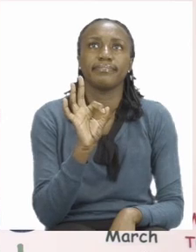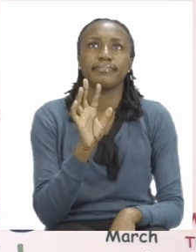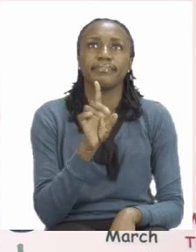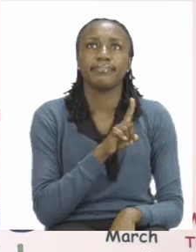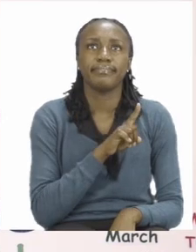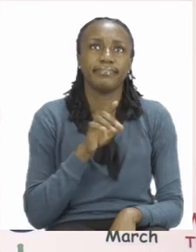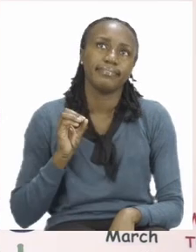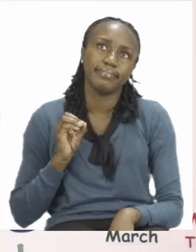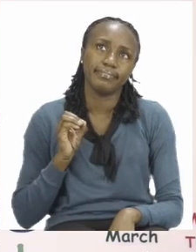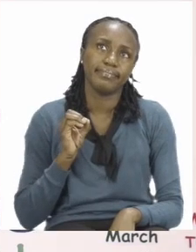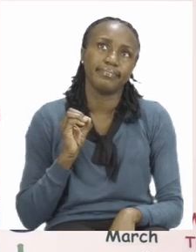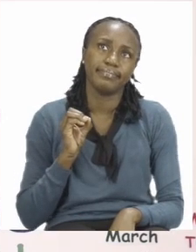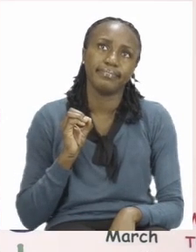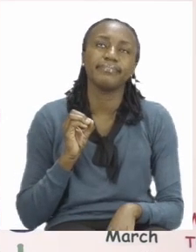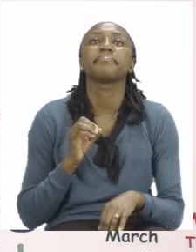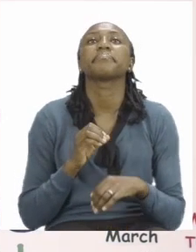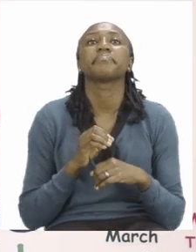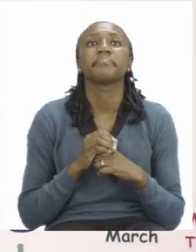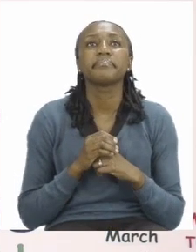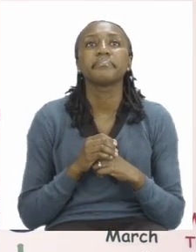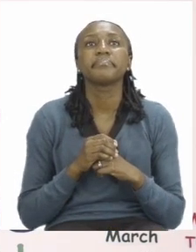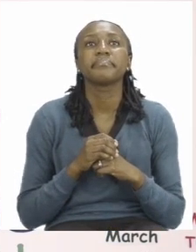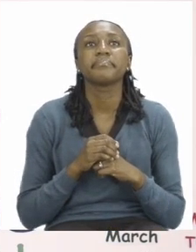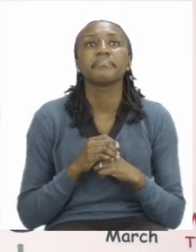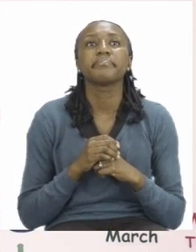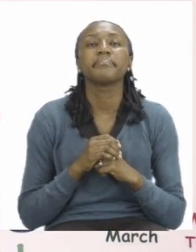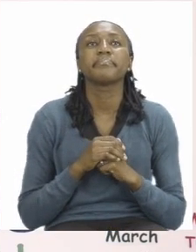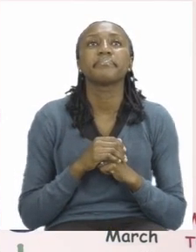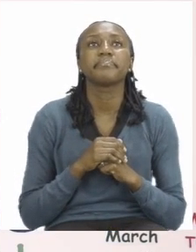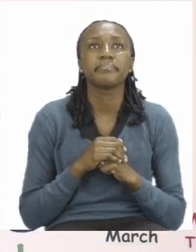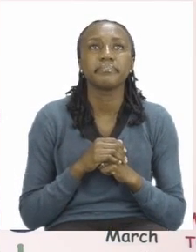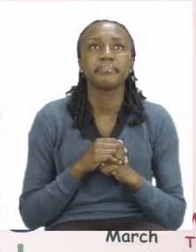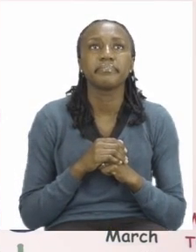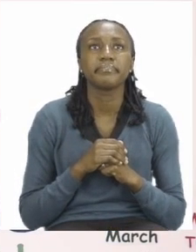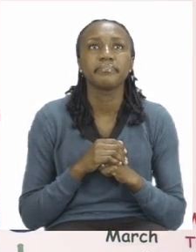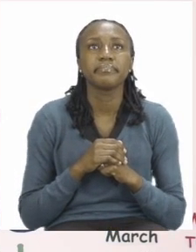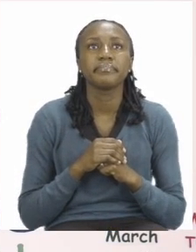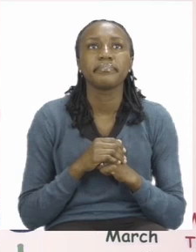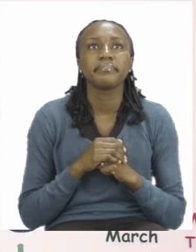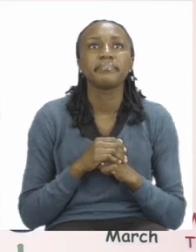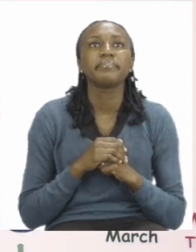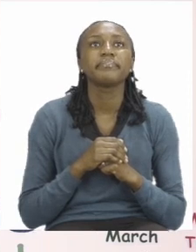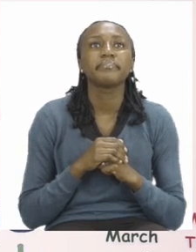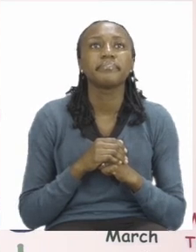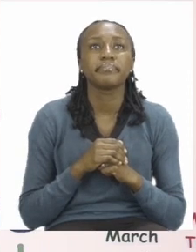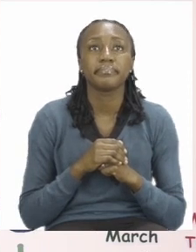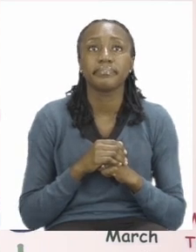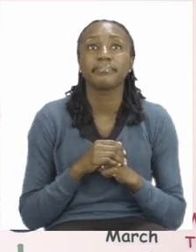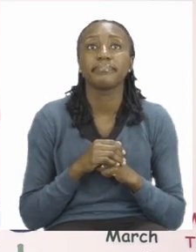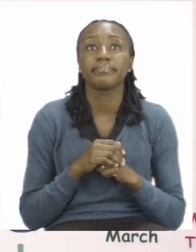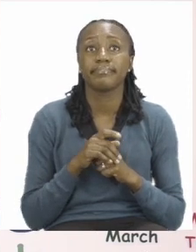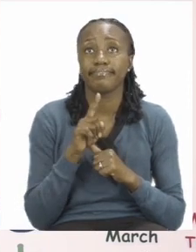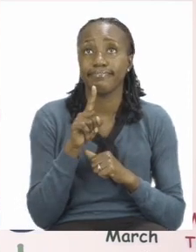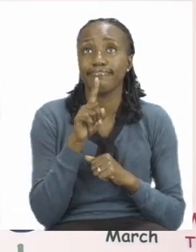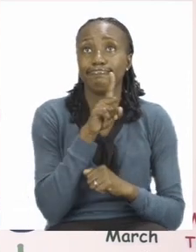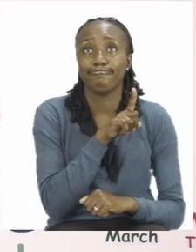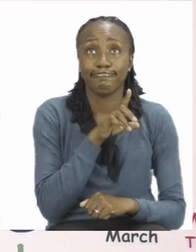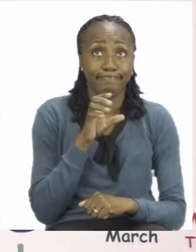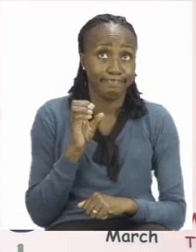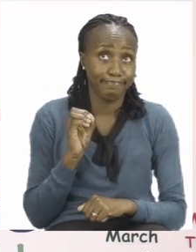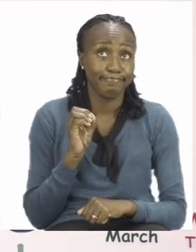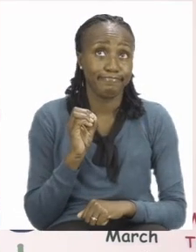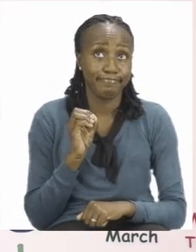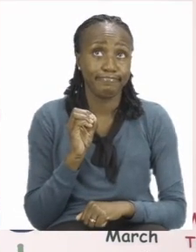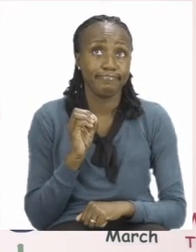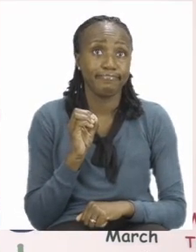9, 10. And the rest are not needed. Goodbye. So we have 10 counters.